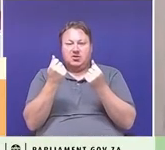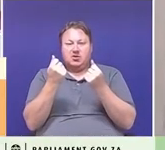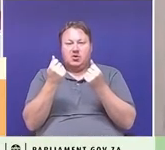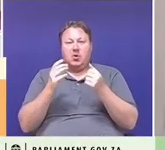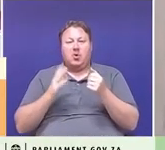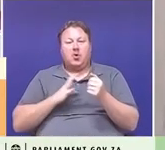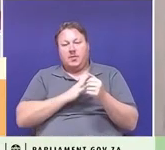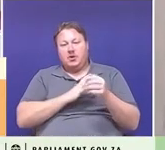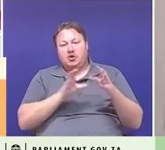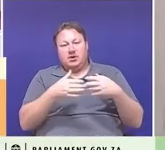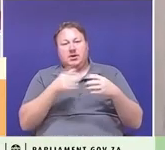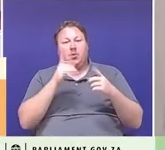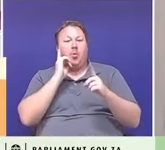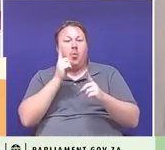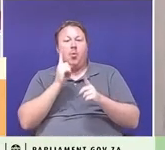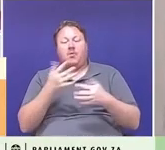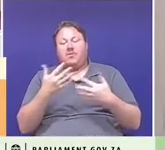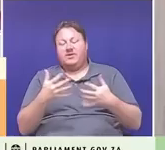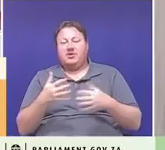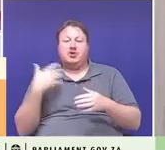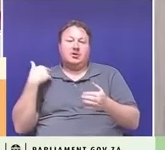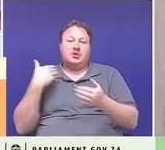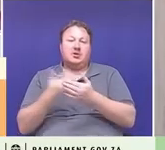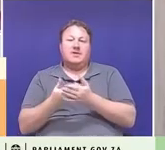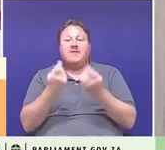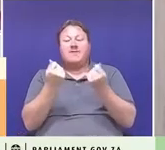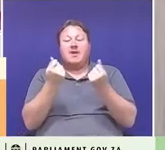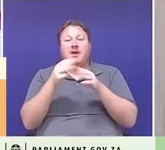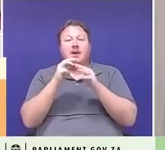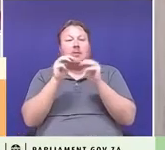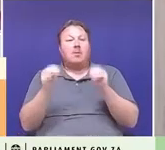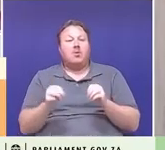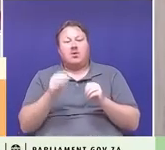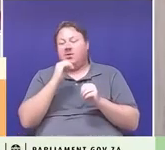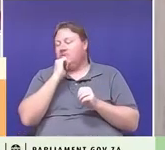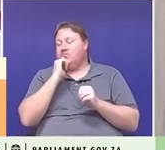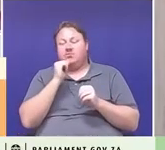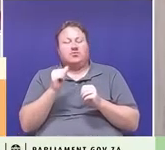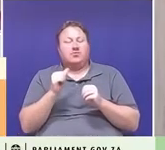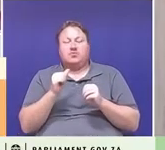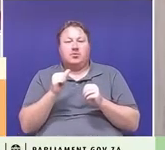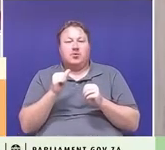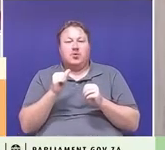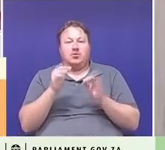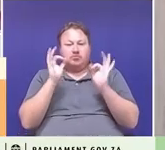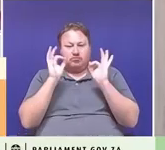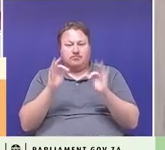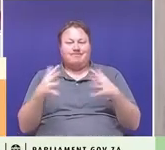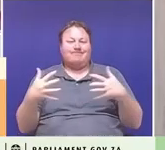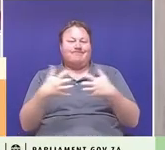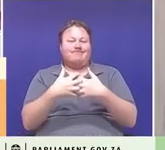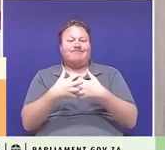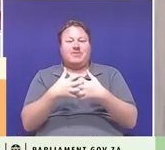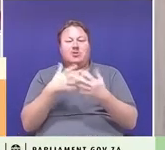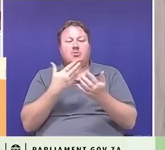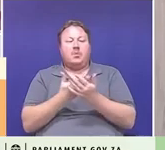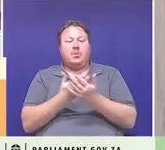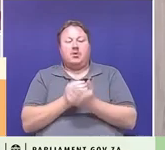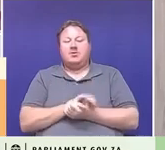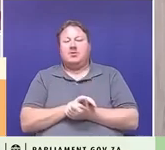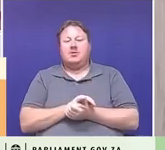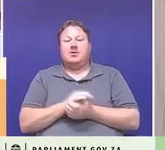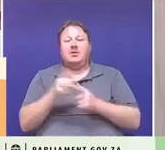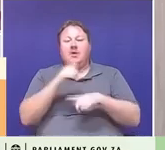has repeatedly warned that the current funding model is no longer fit for purpose. The local